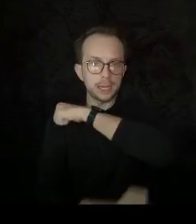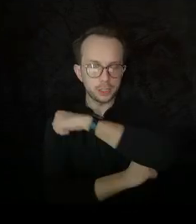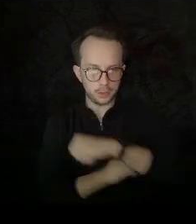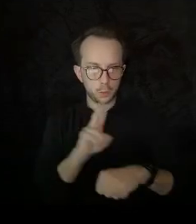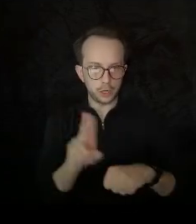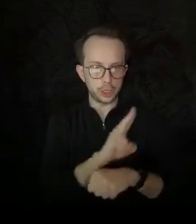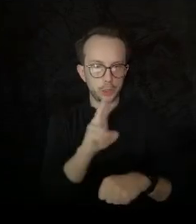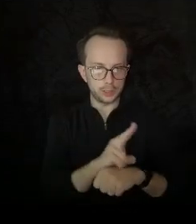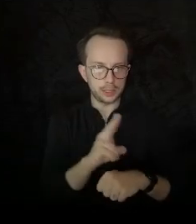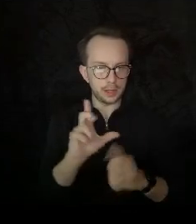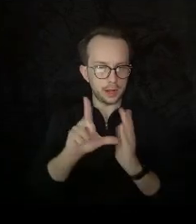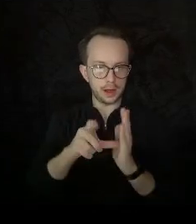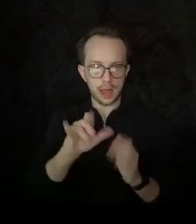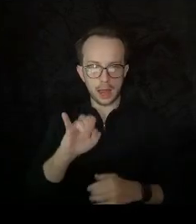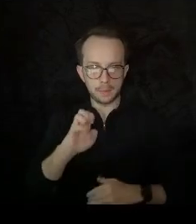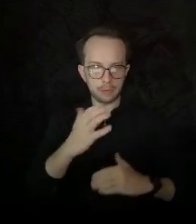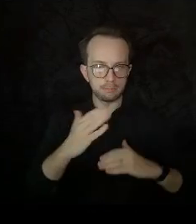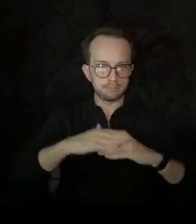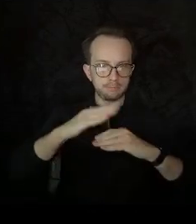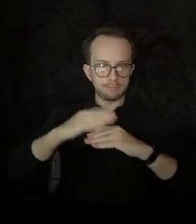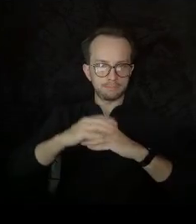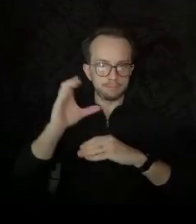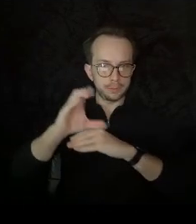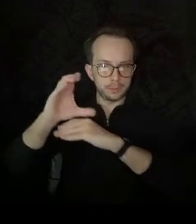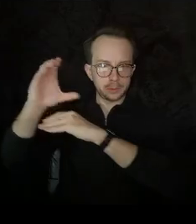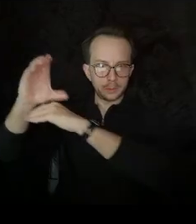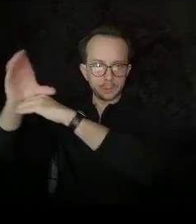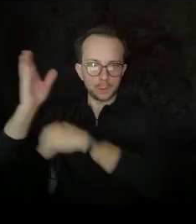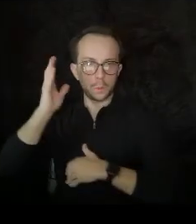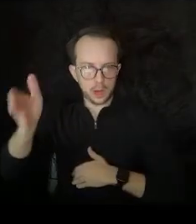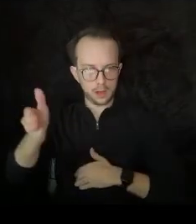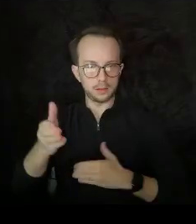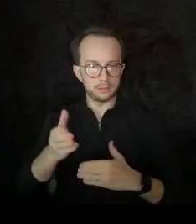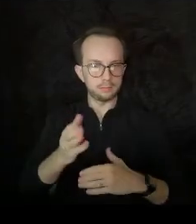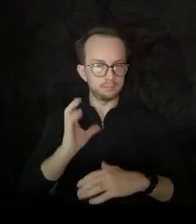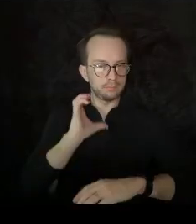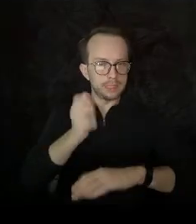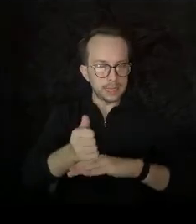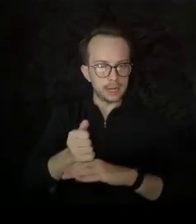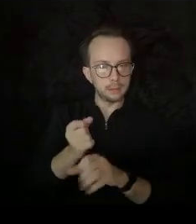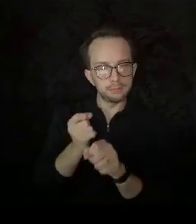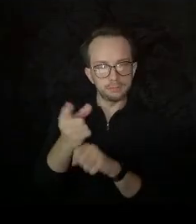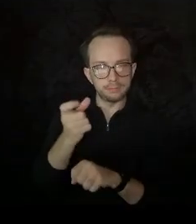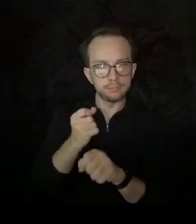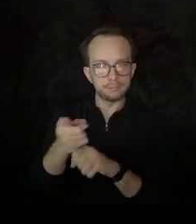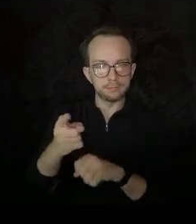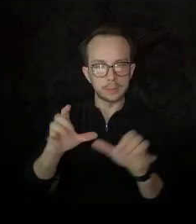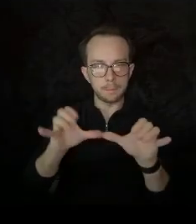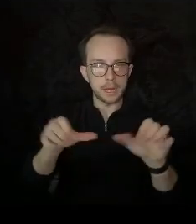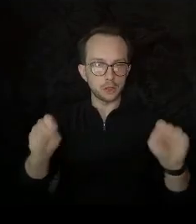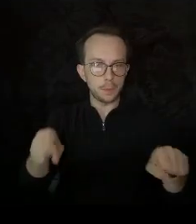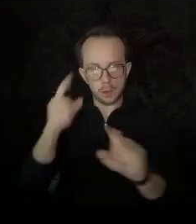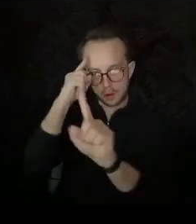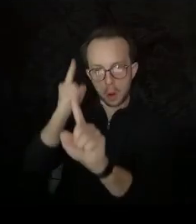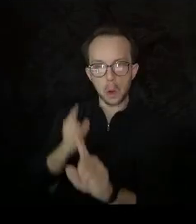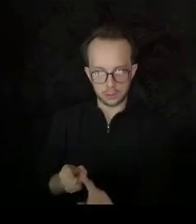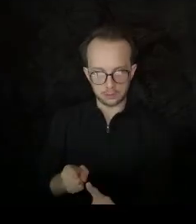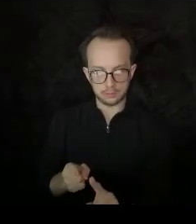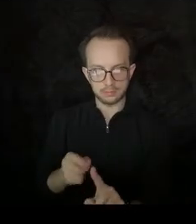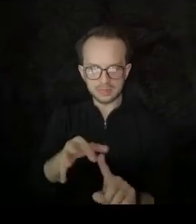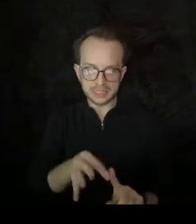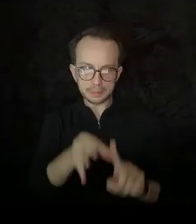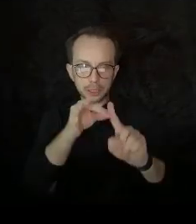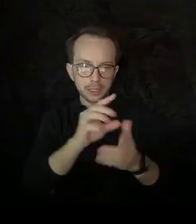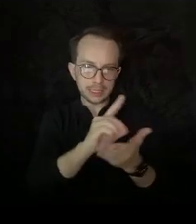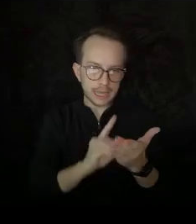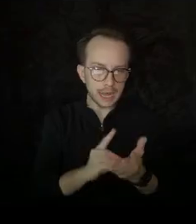built, and the basis for creating measurable annual goals, specially designed instruction,